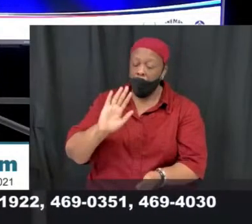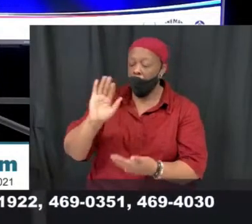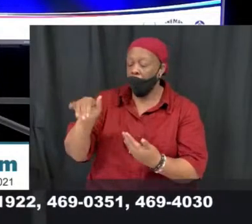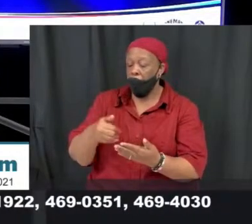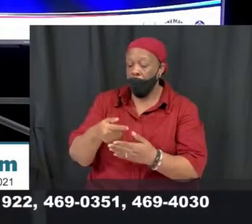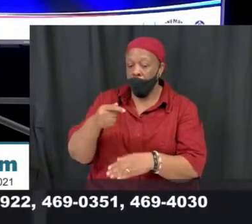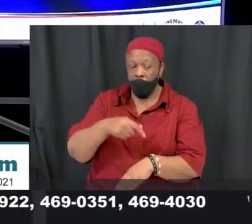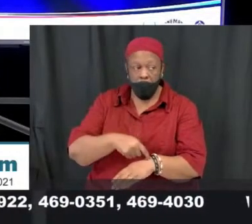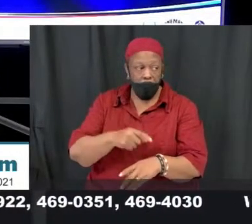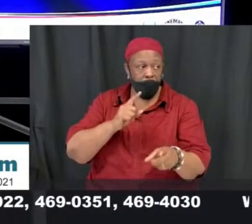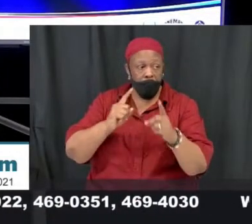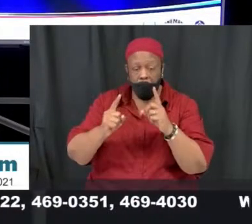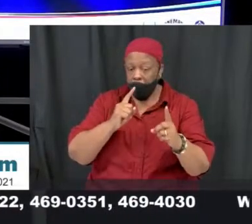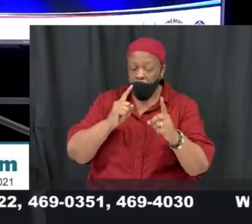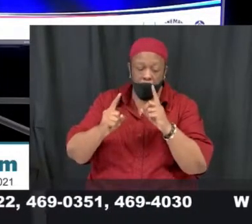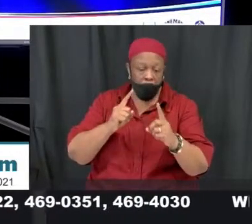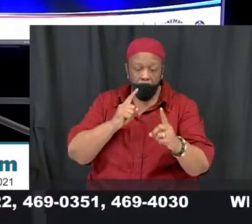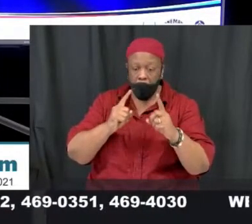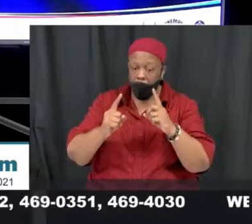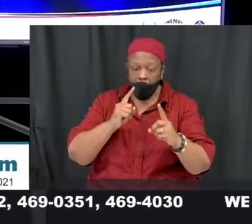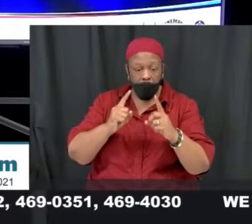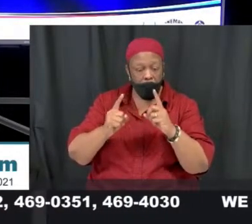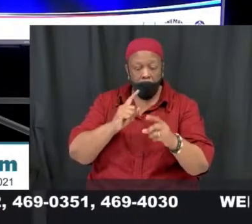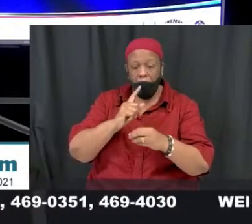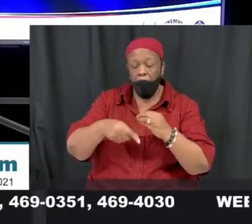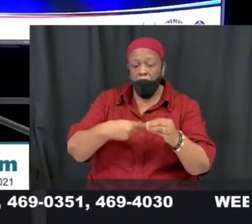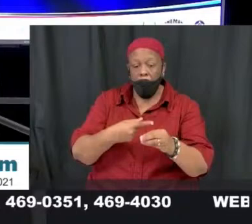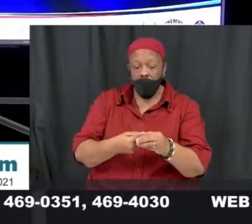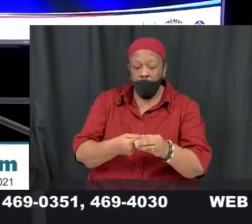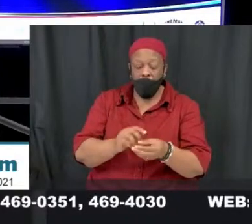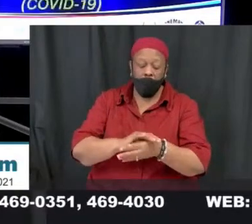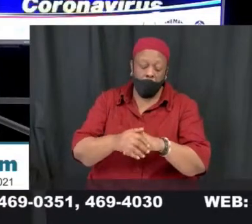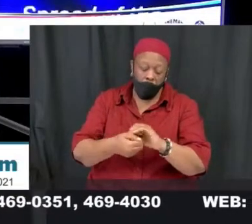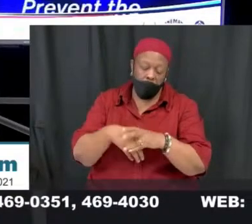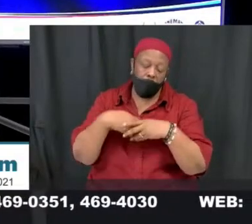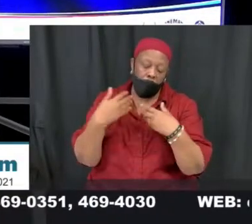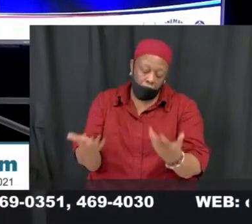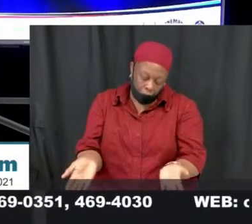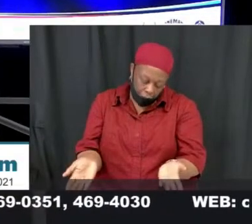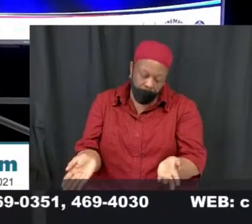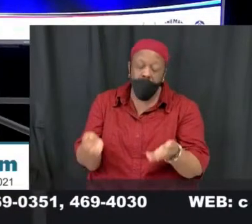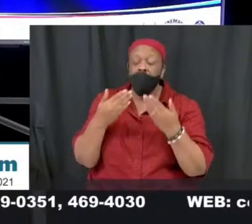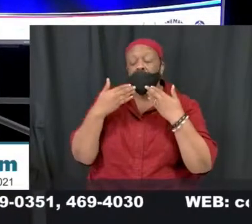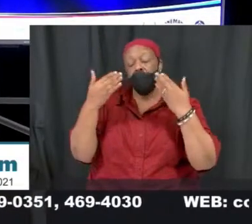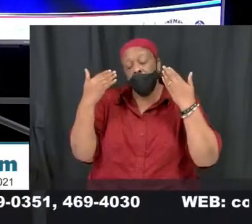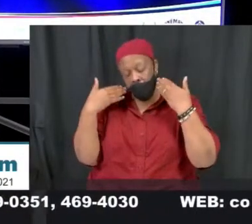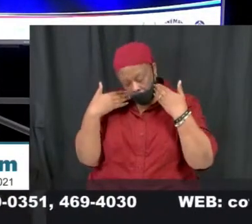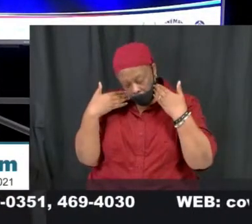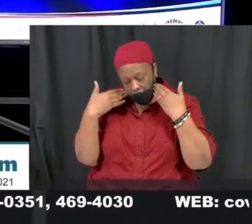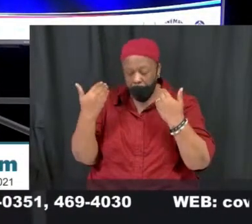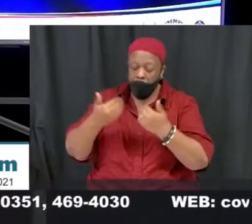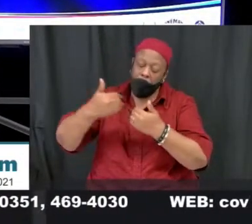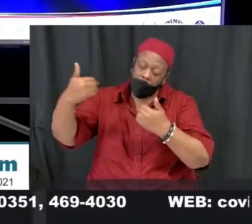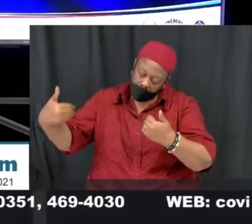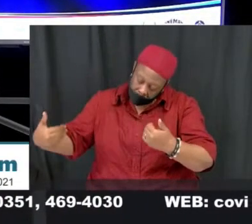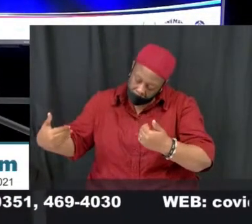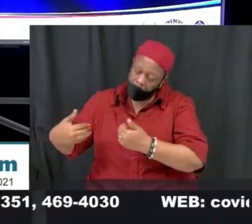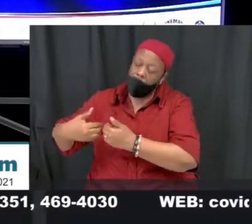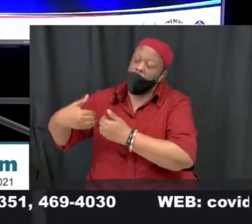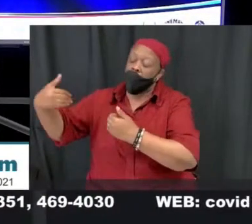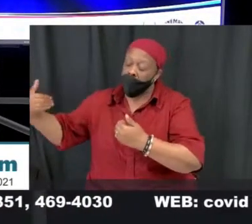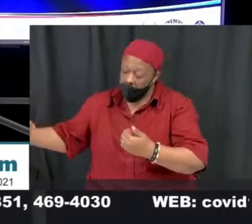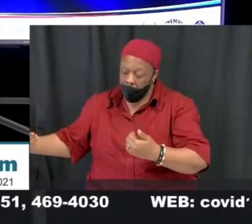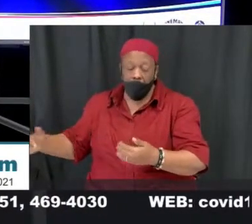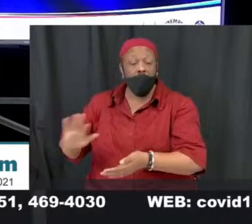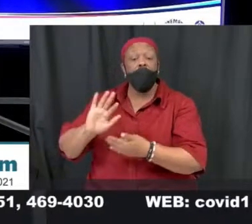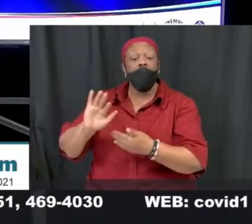you and telling you about the non-pharmaceutical measures, and they have been reiterated again. Social